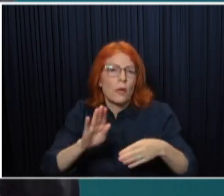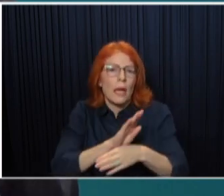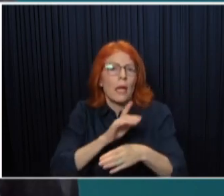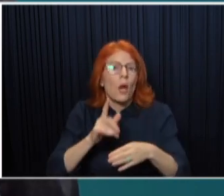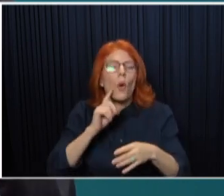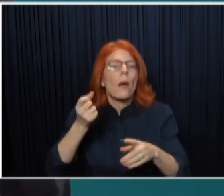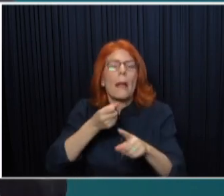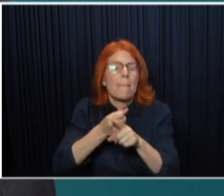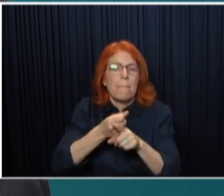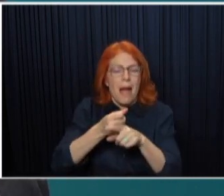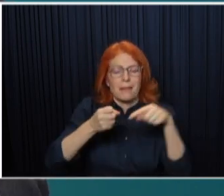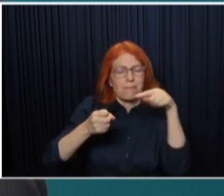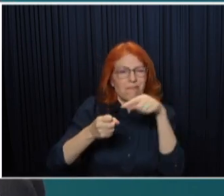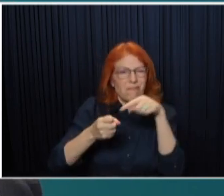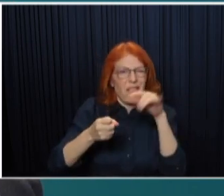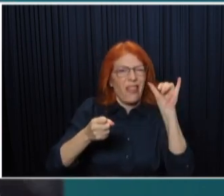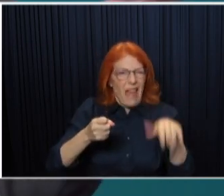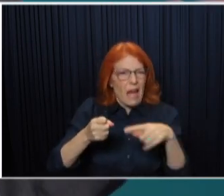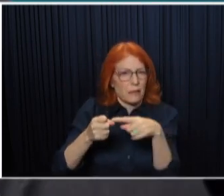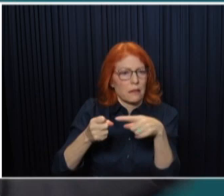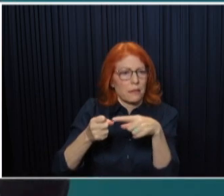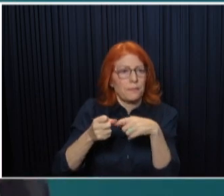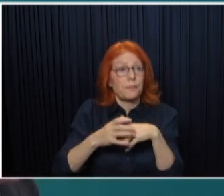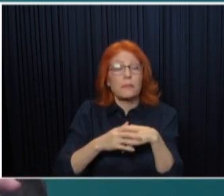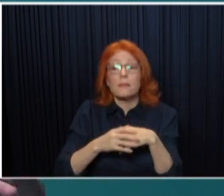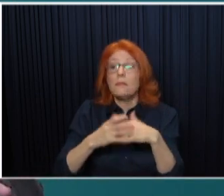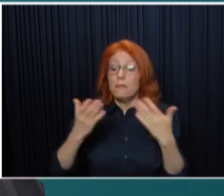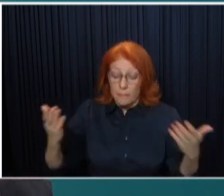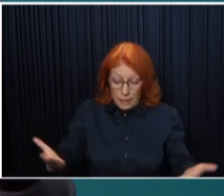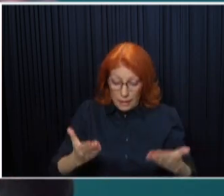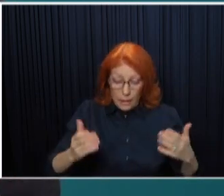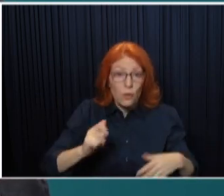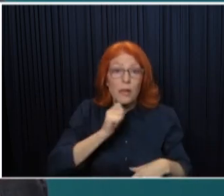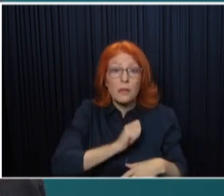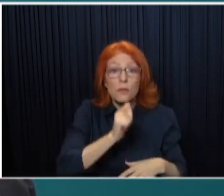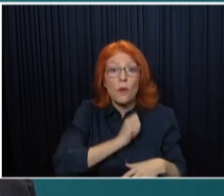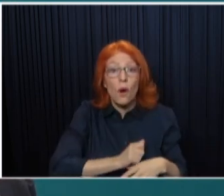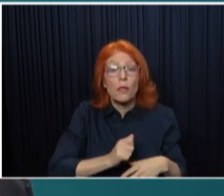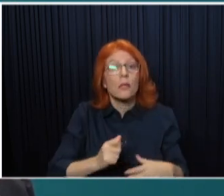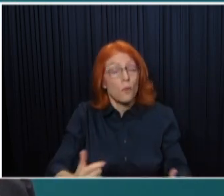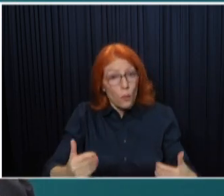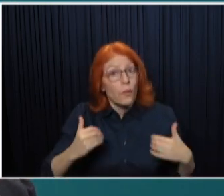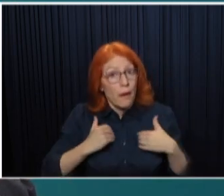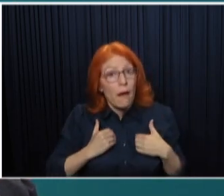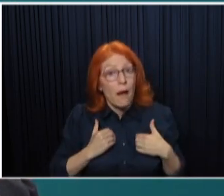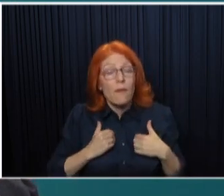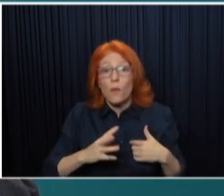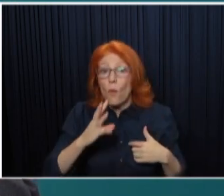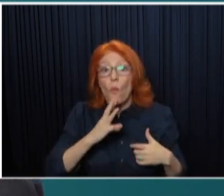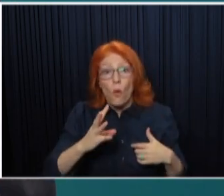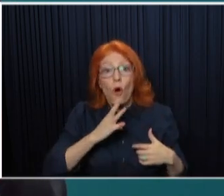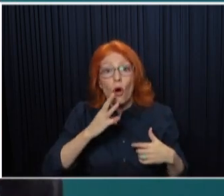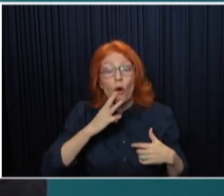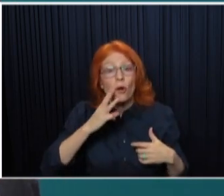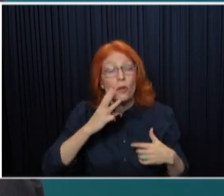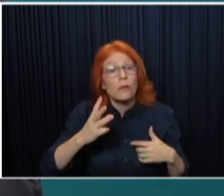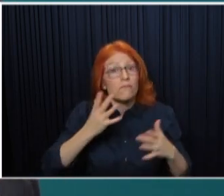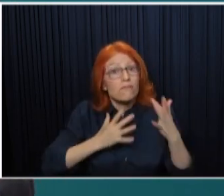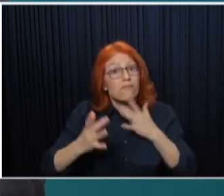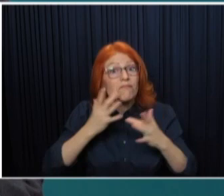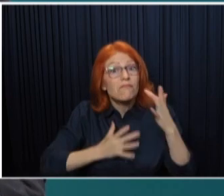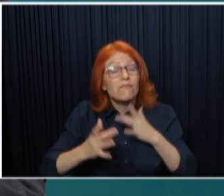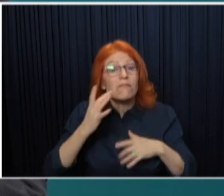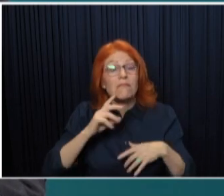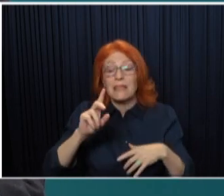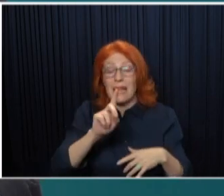the impact. And here in Arizona, because we do have, the water supply issues, the data centers,